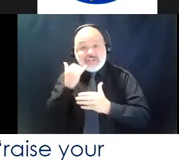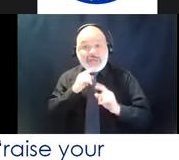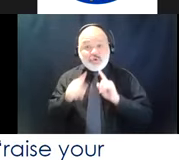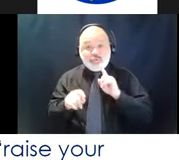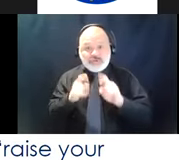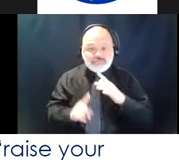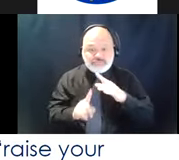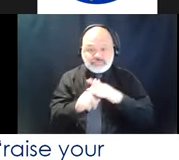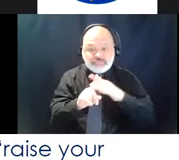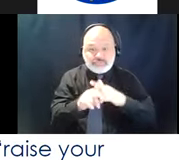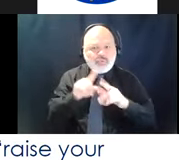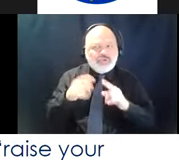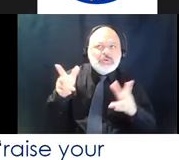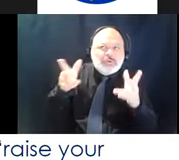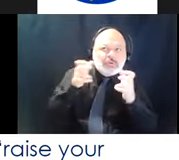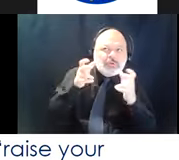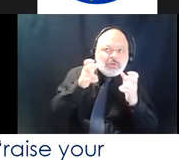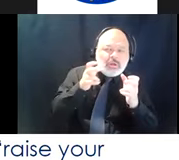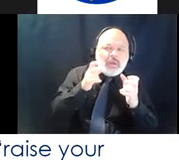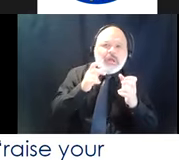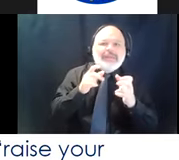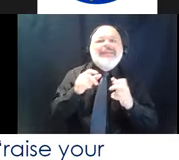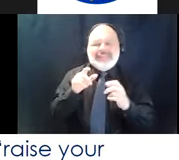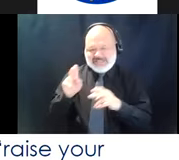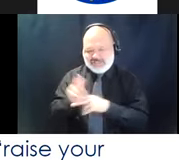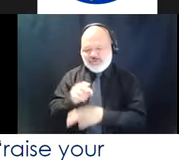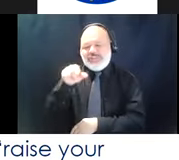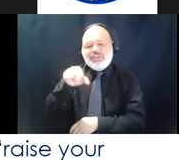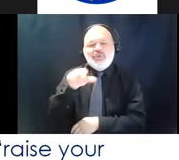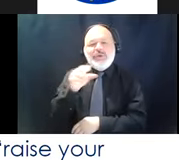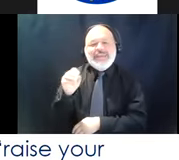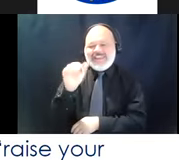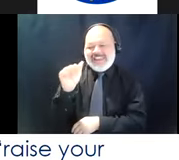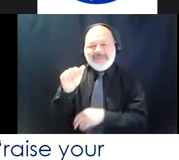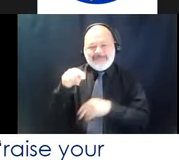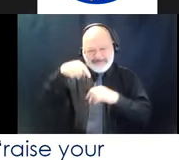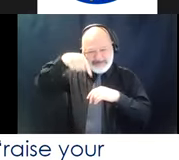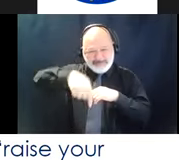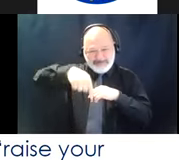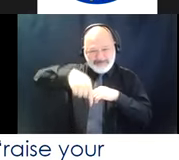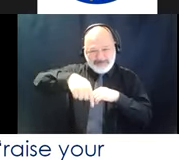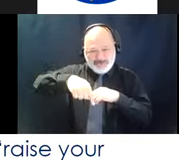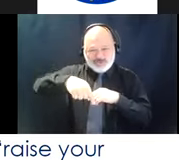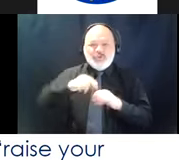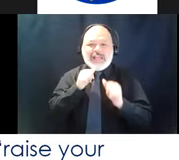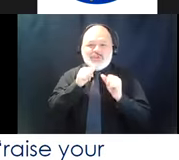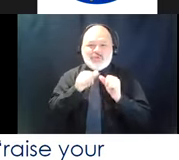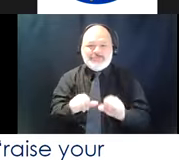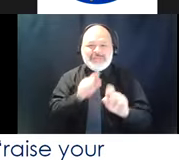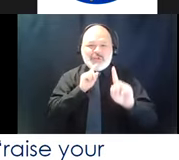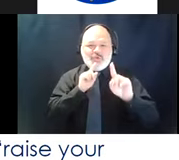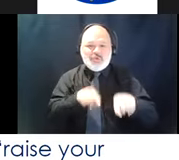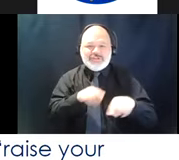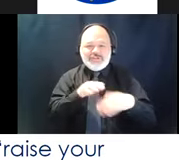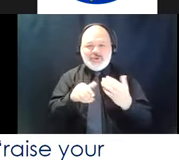to you as you're hearing presentations, to use the Q&A box on your toolbar to submit questions throughout the webinar, and at the